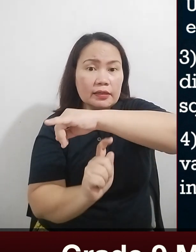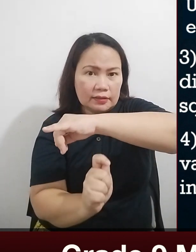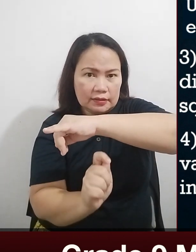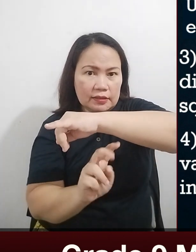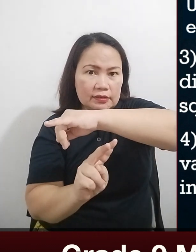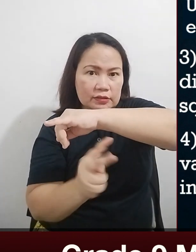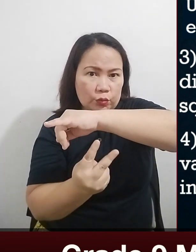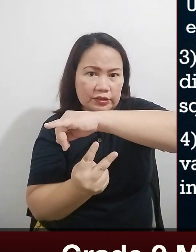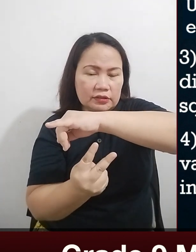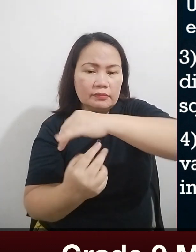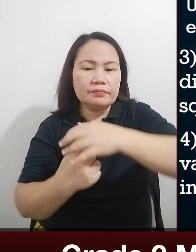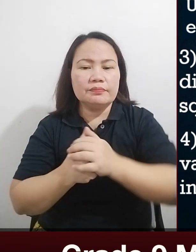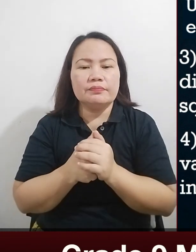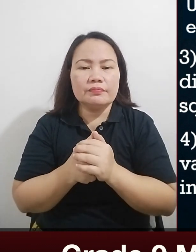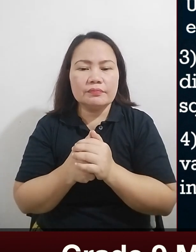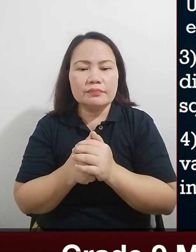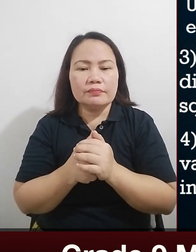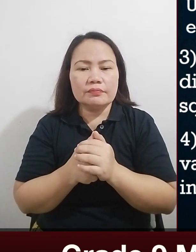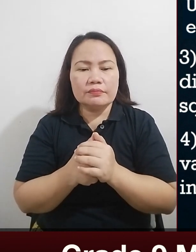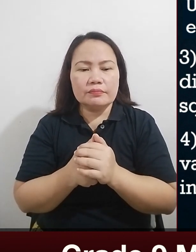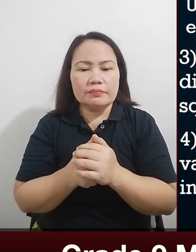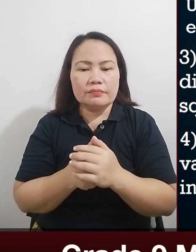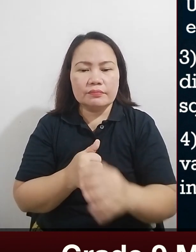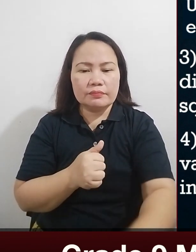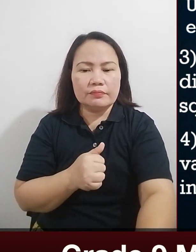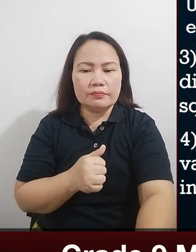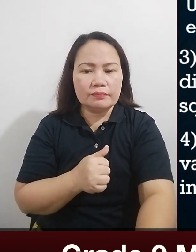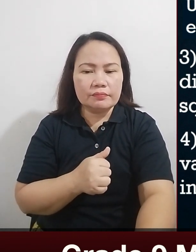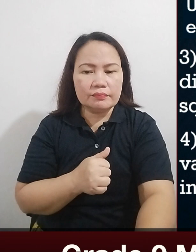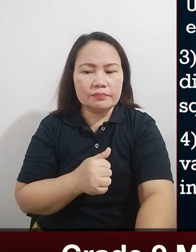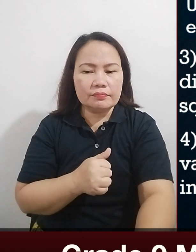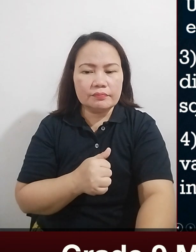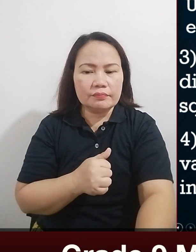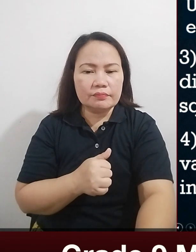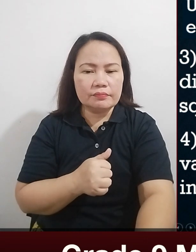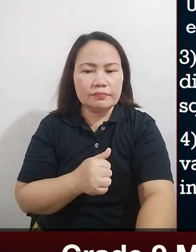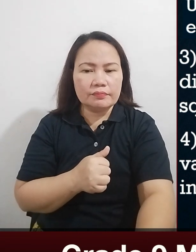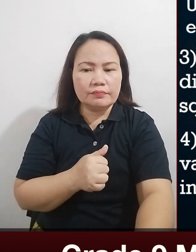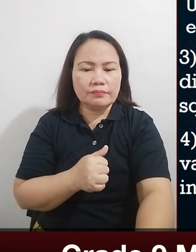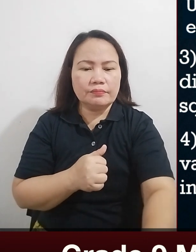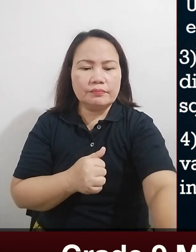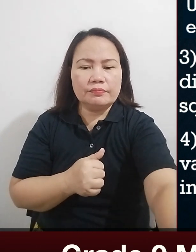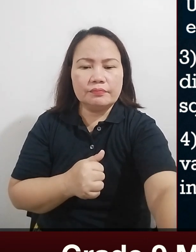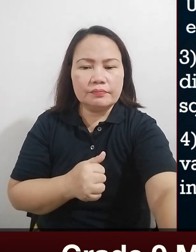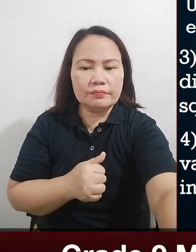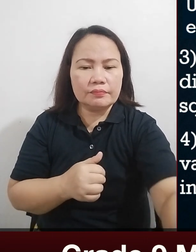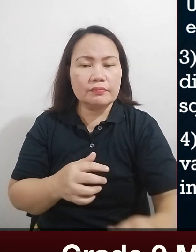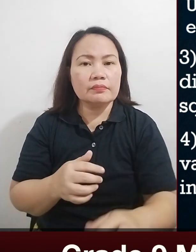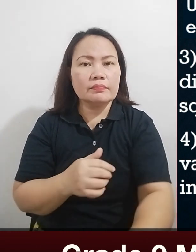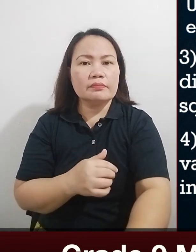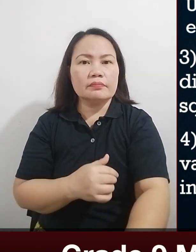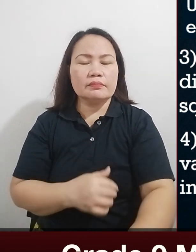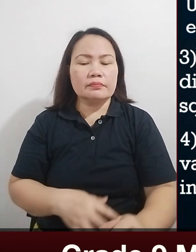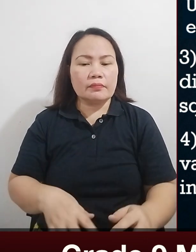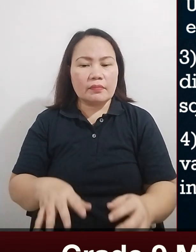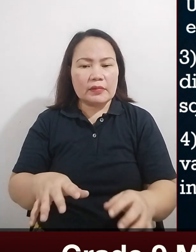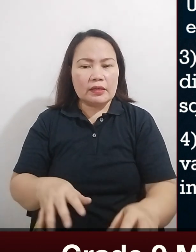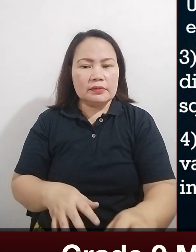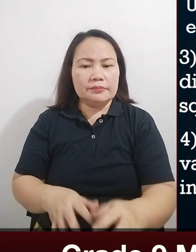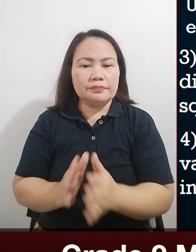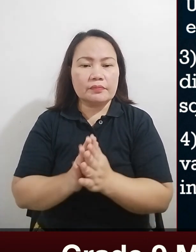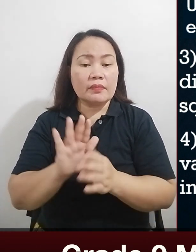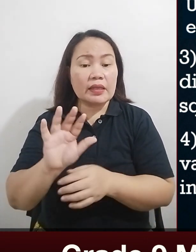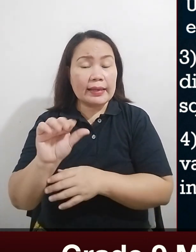the square of the time t it travels. So sa umpisa, that is directly as